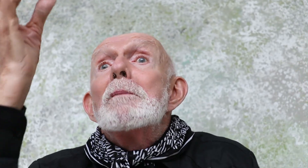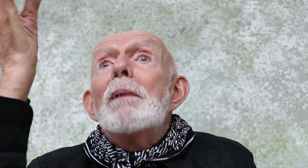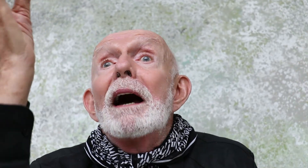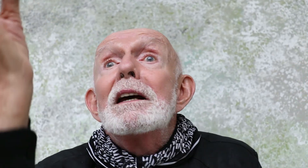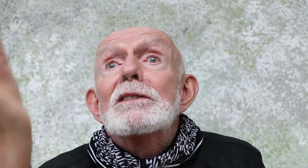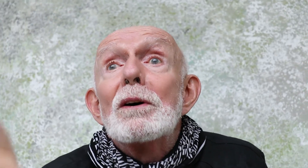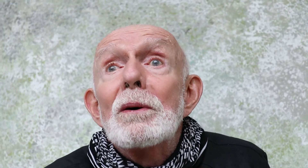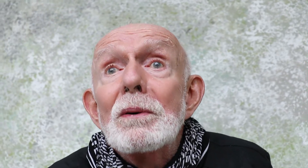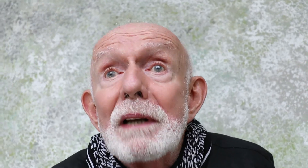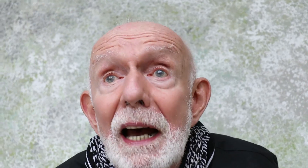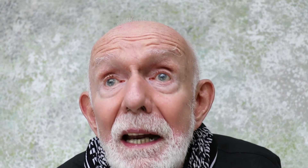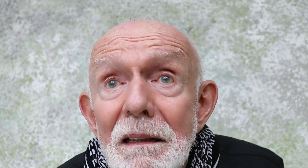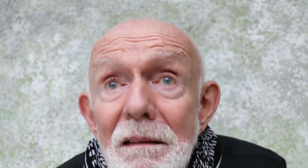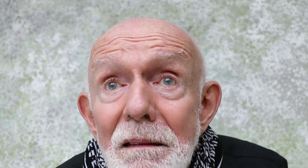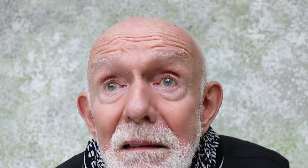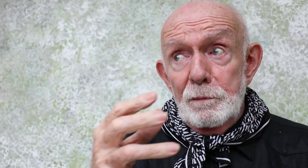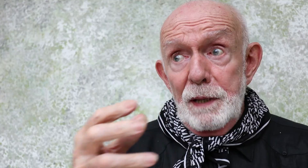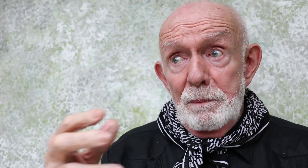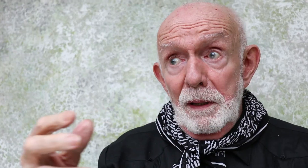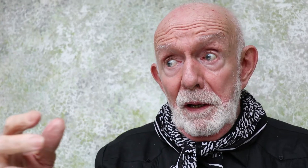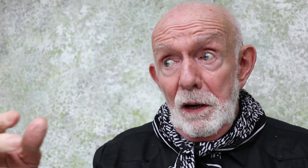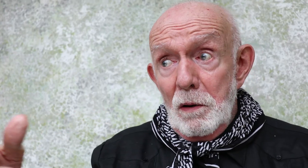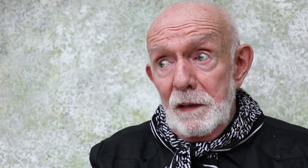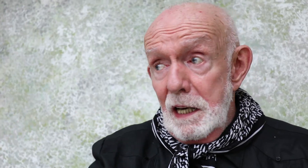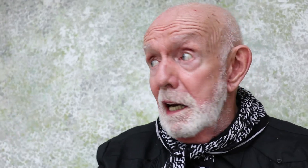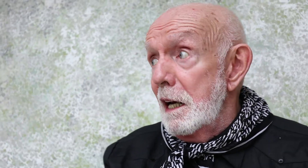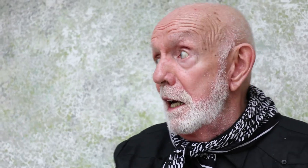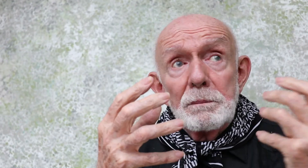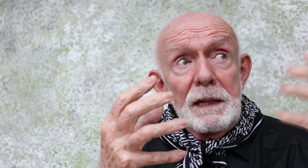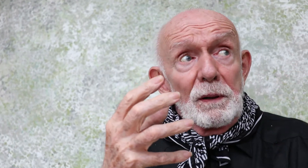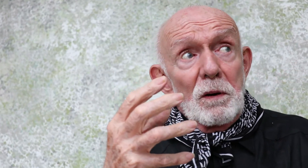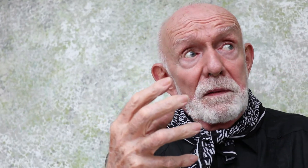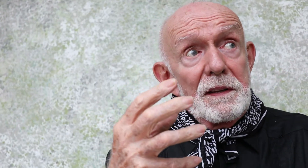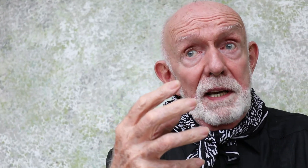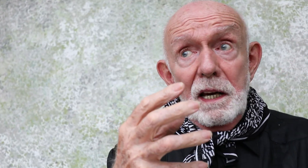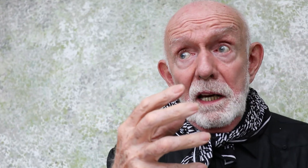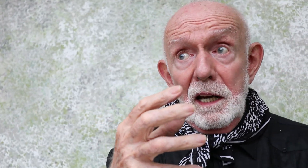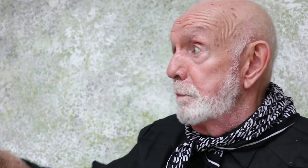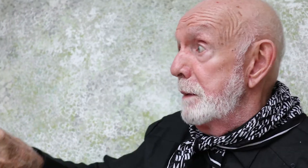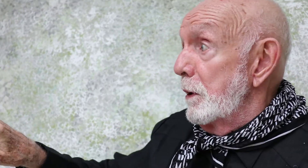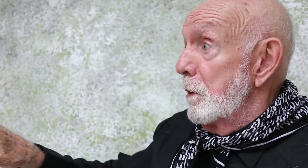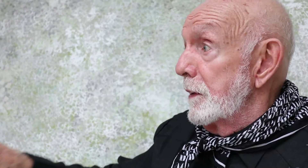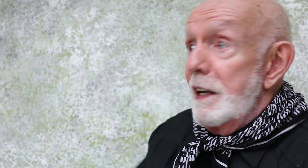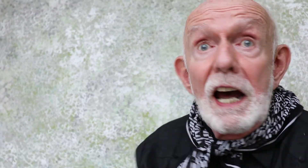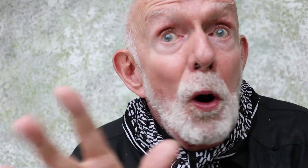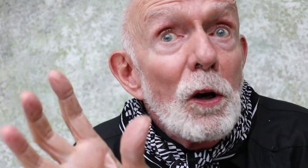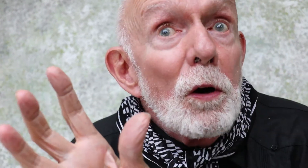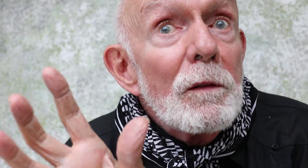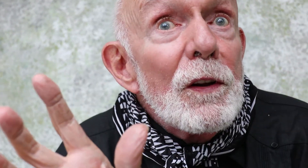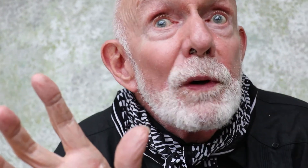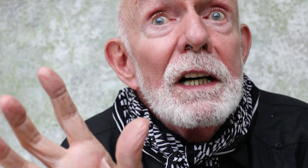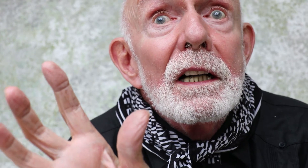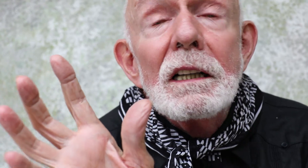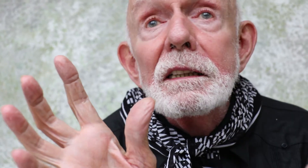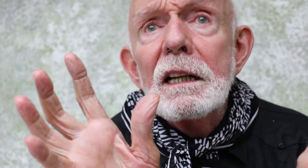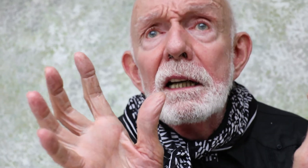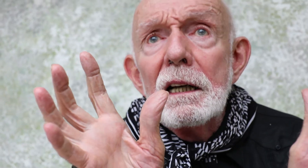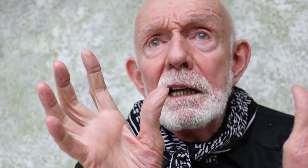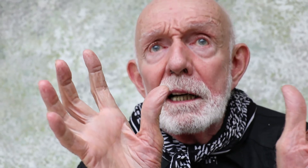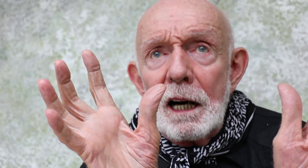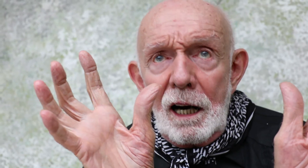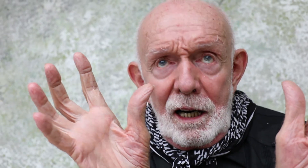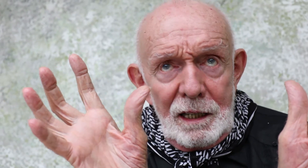extinctualized by his own hand. People over here, people over there, and people over there, all over the